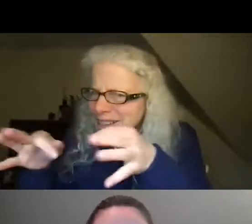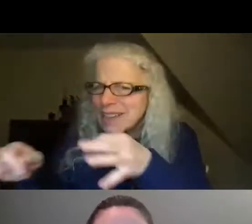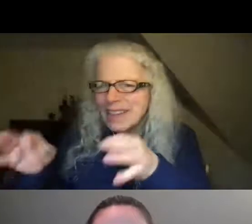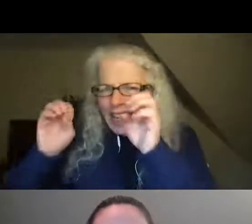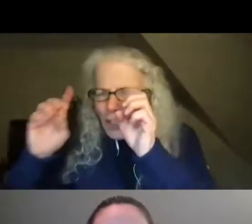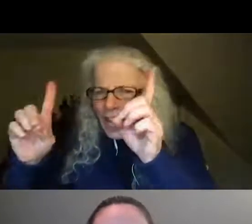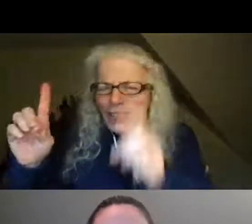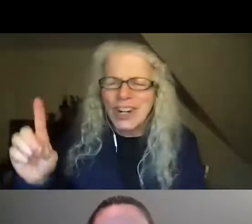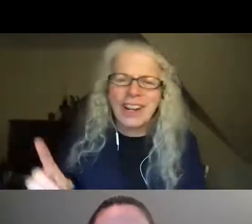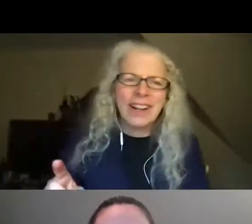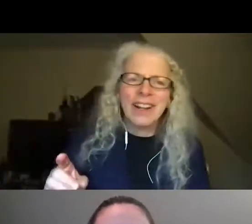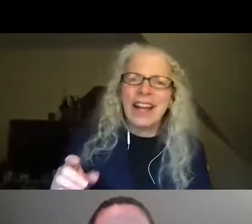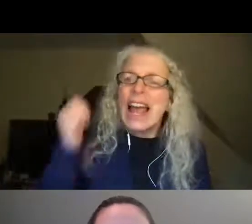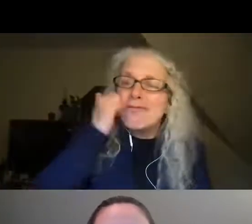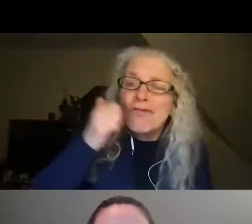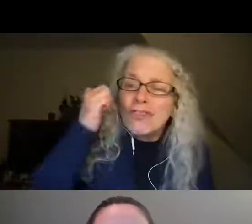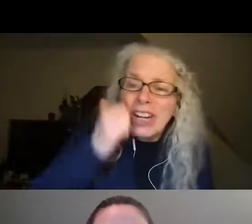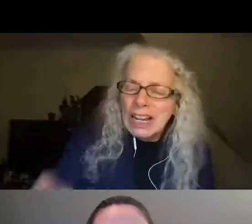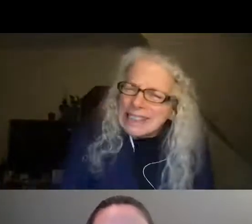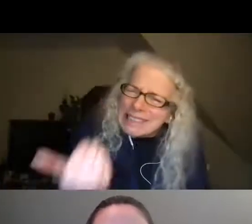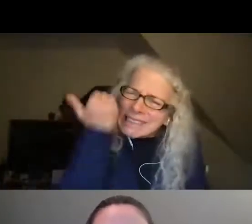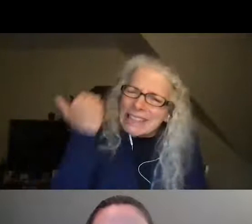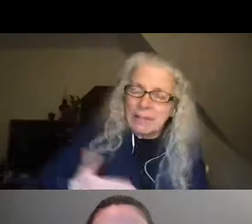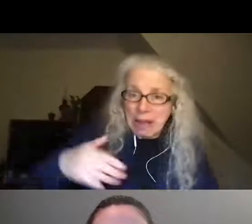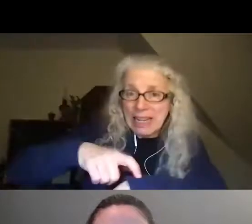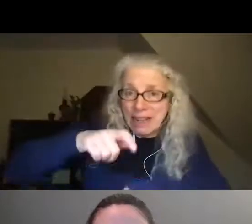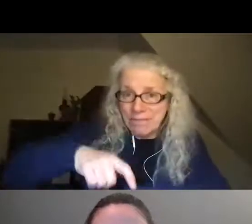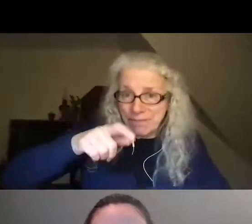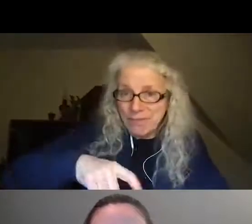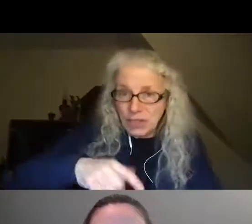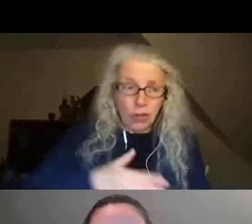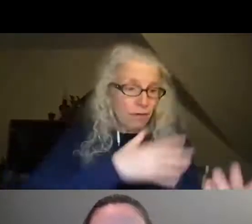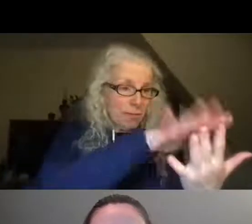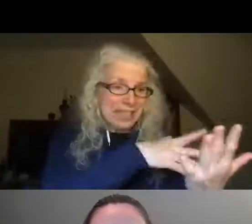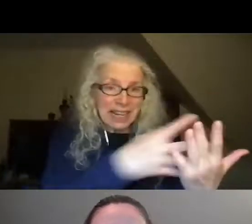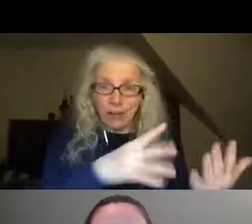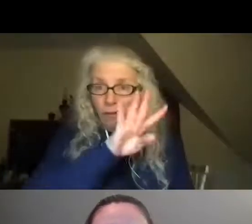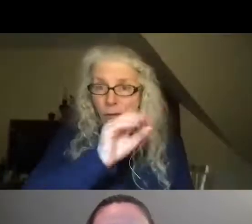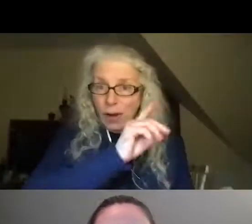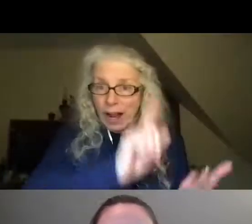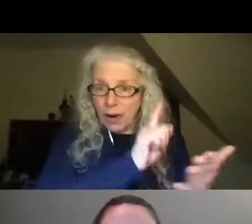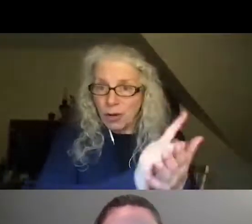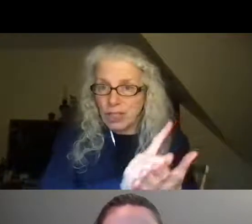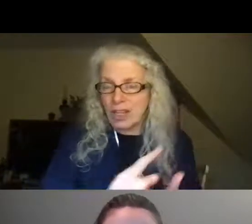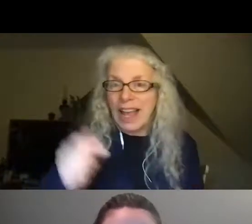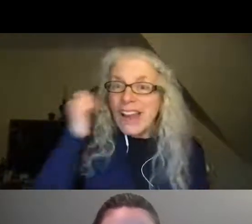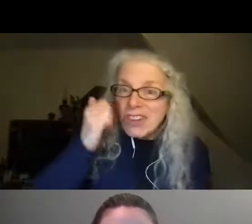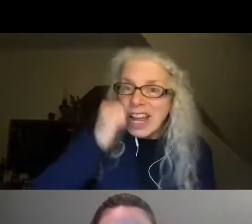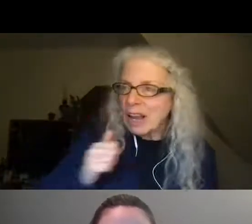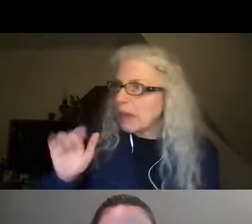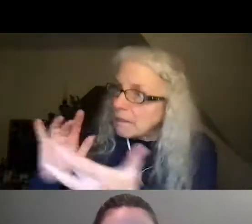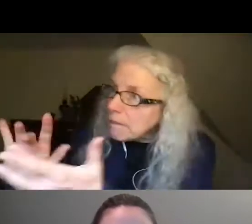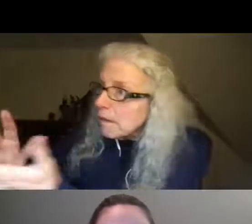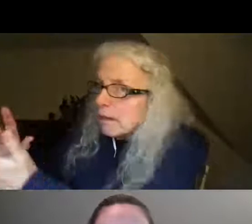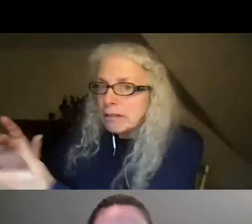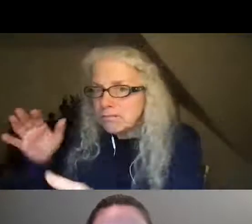times a week, which consumes a lot of time out of the schedule. to be able to contact everybody,